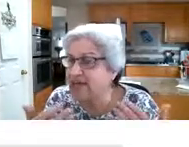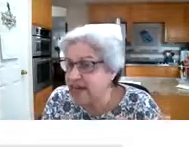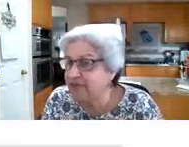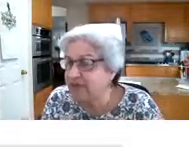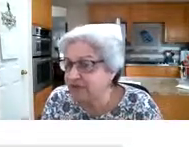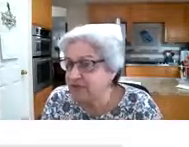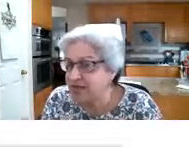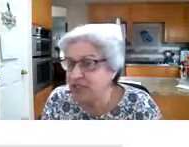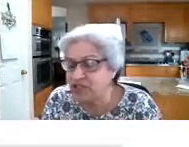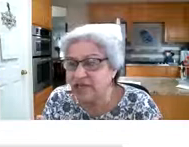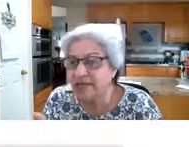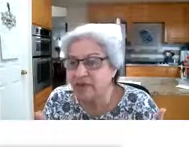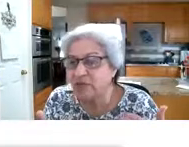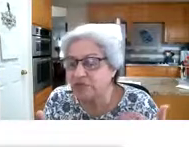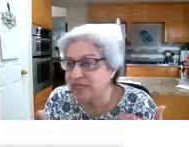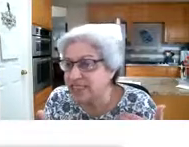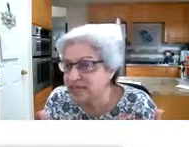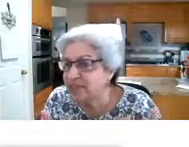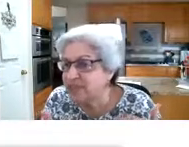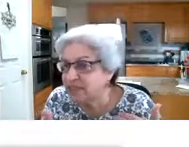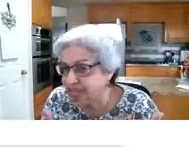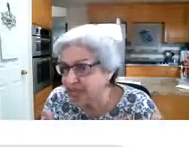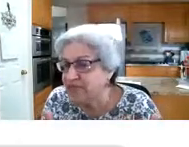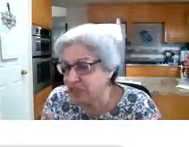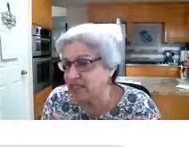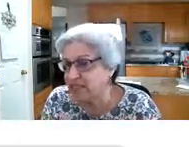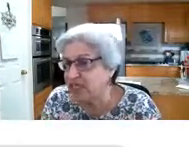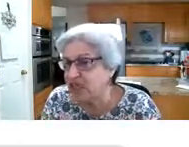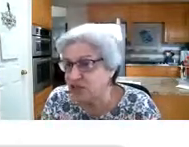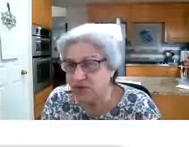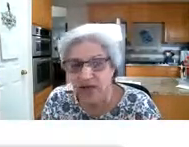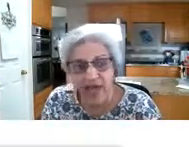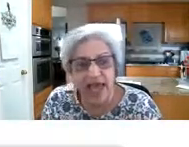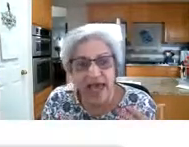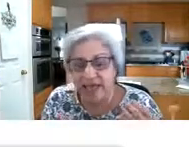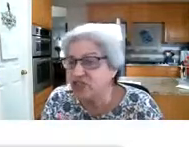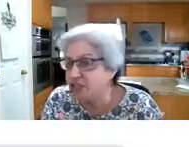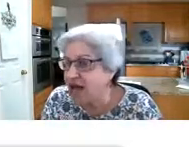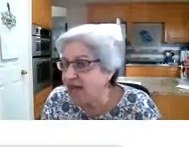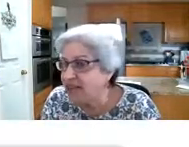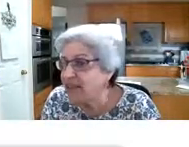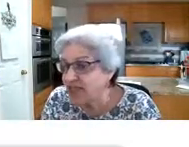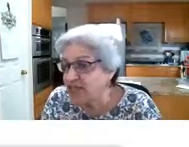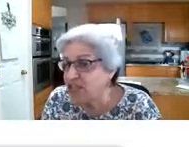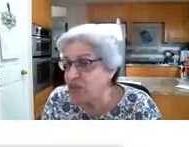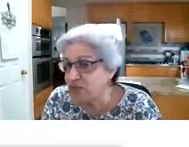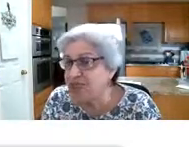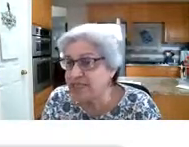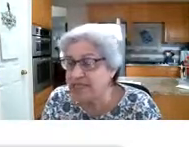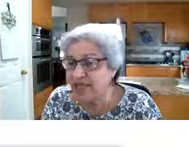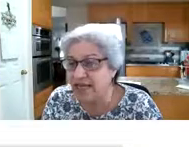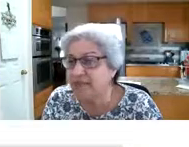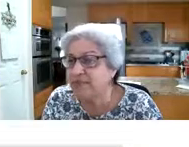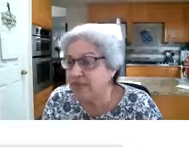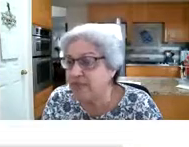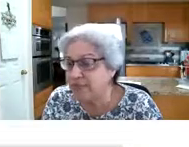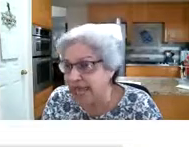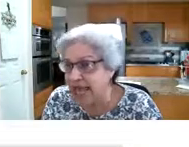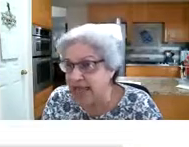we had enough information that it was deemed safe to continue. And in July, the phase three